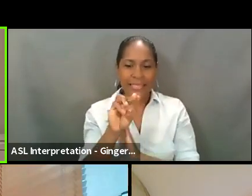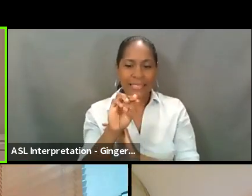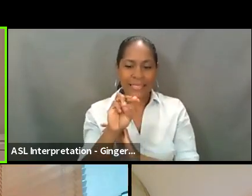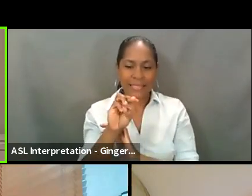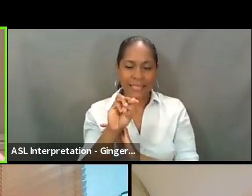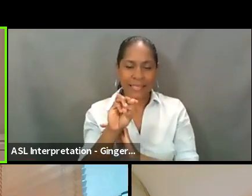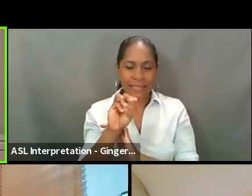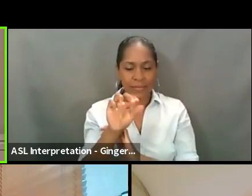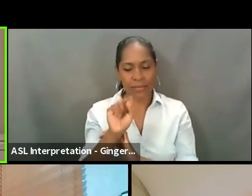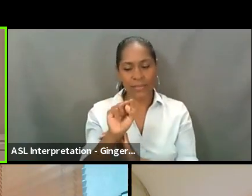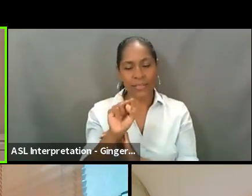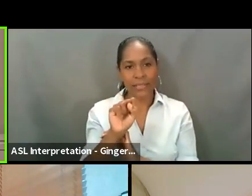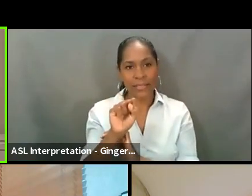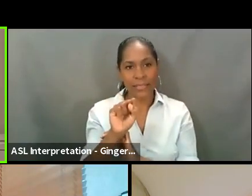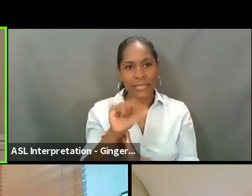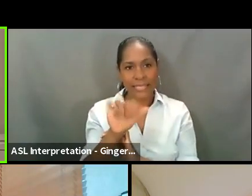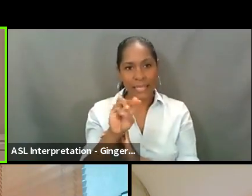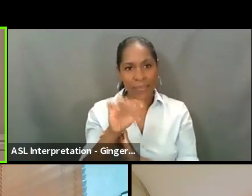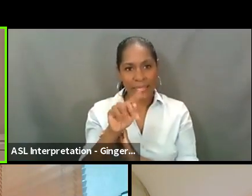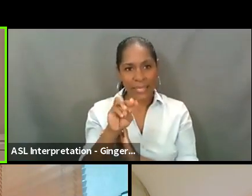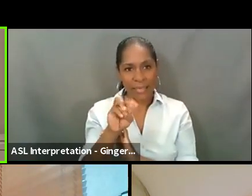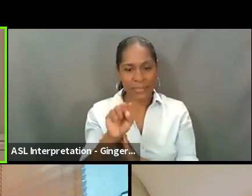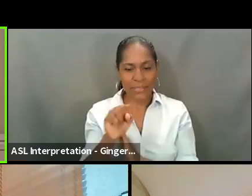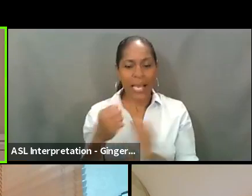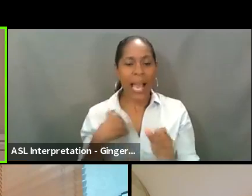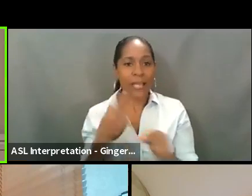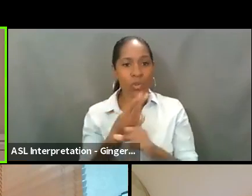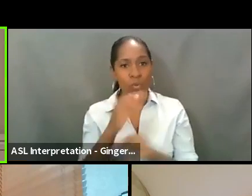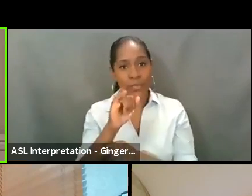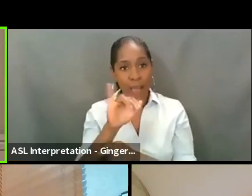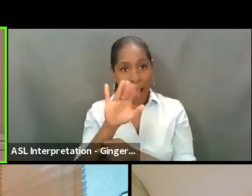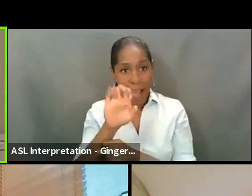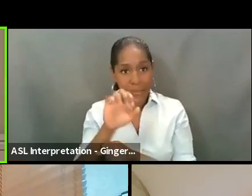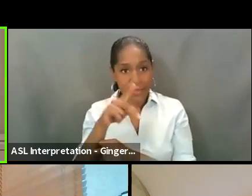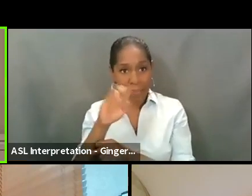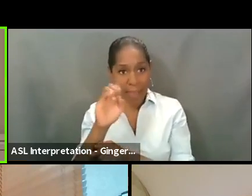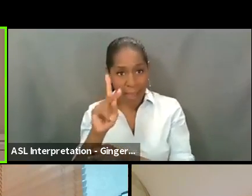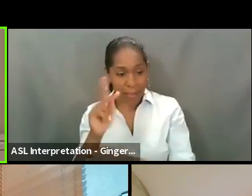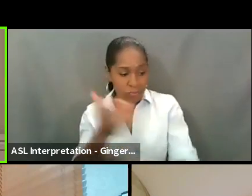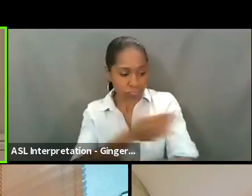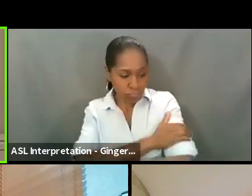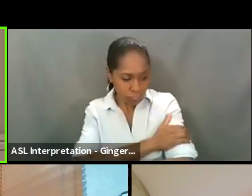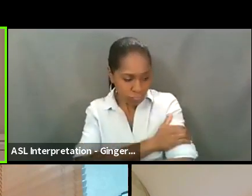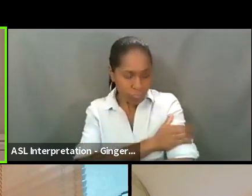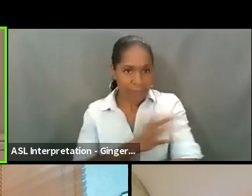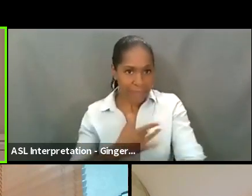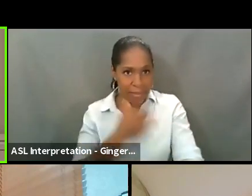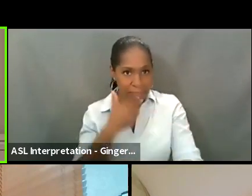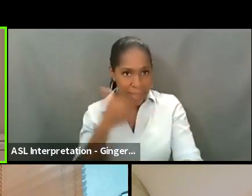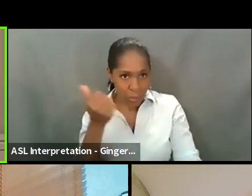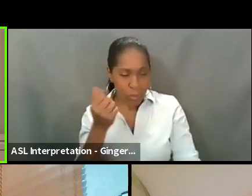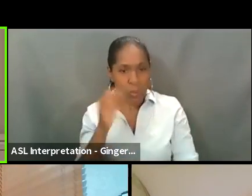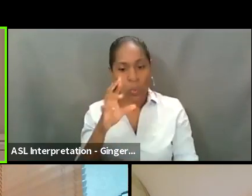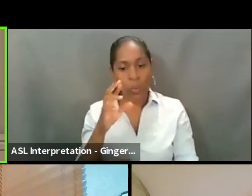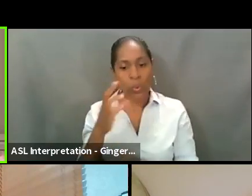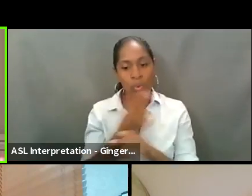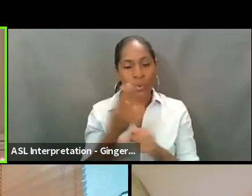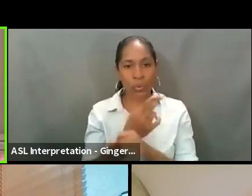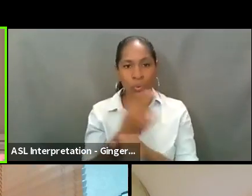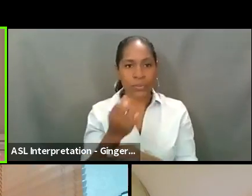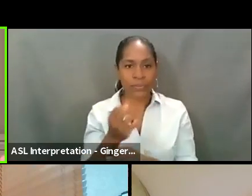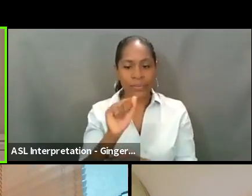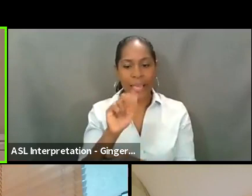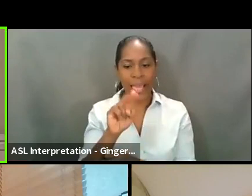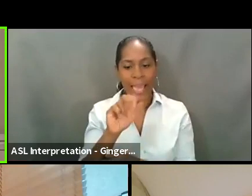felt much better. You can take an anti-inflammatory to help with some of those other symptoms. And if you have